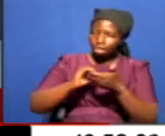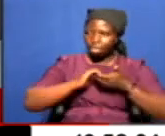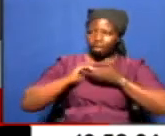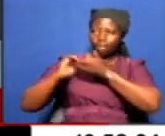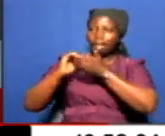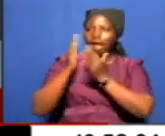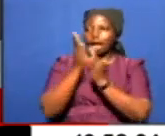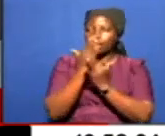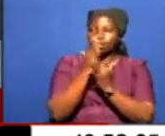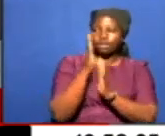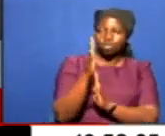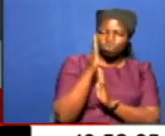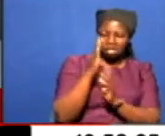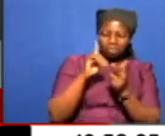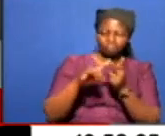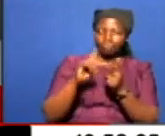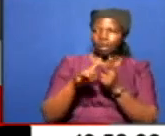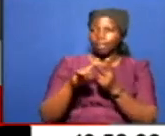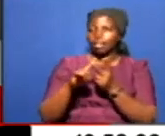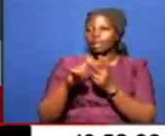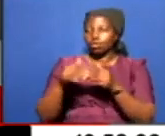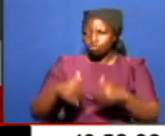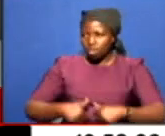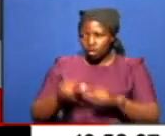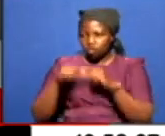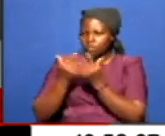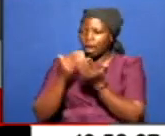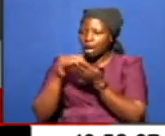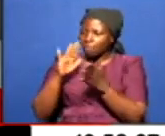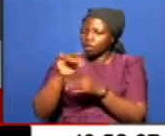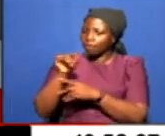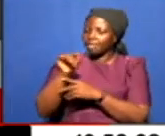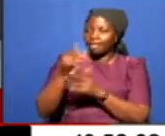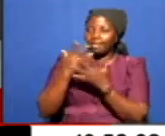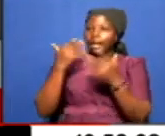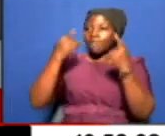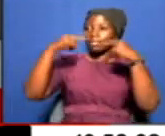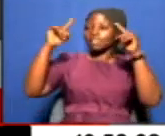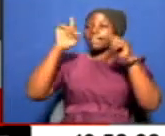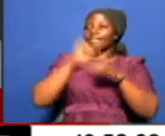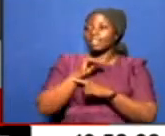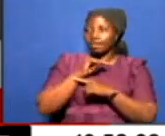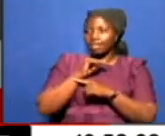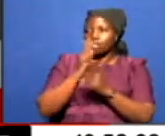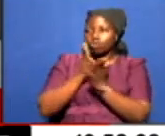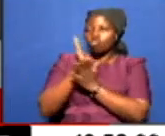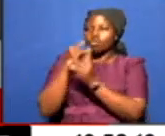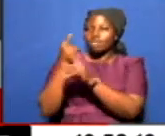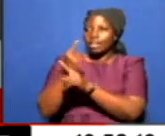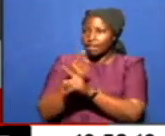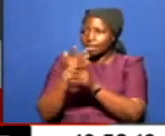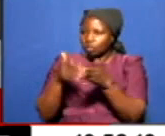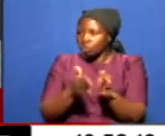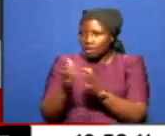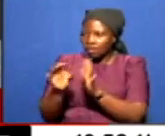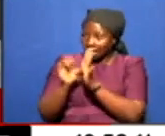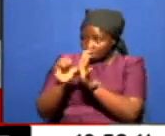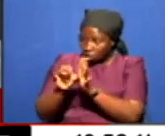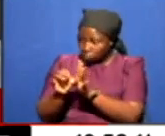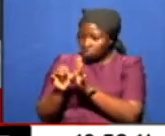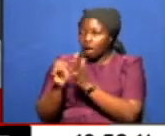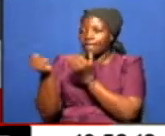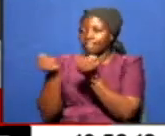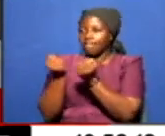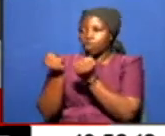the youth groups, and most, a lot of this has been successful through unconventional means, like car wash sessions. You could